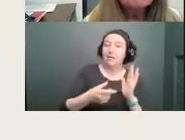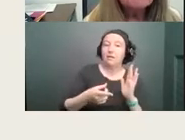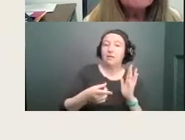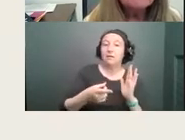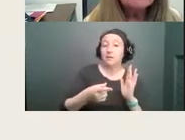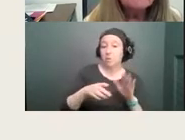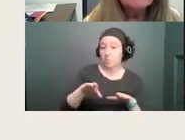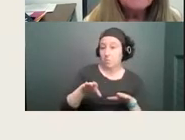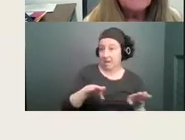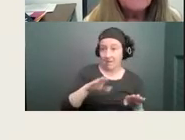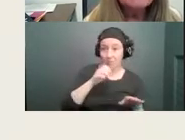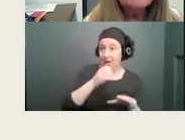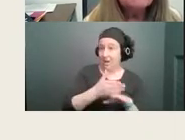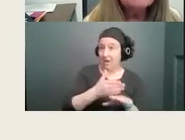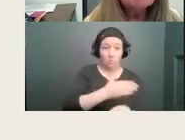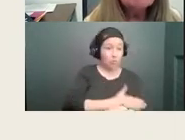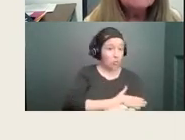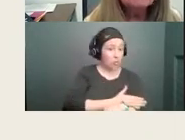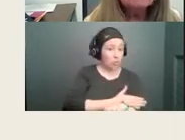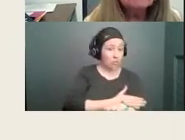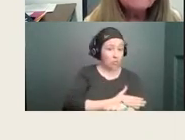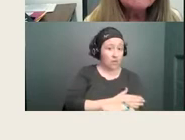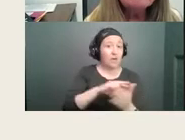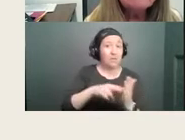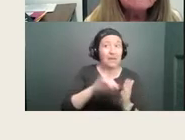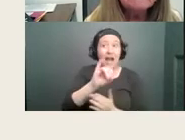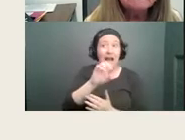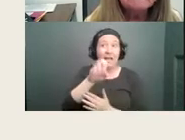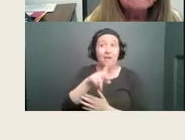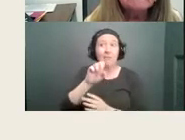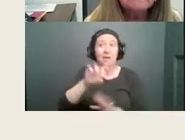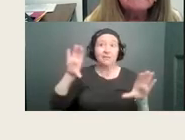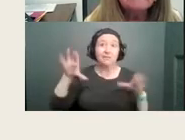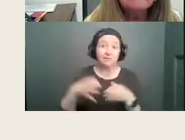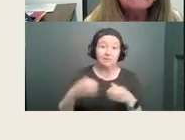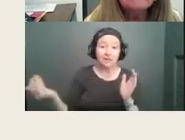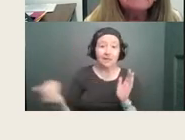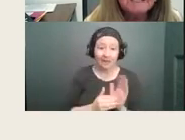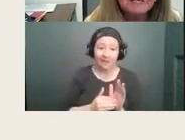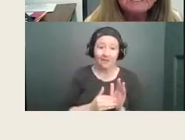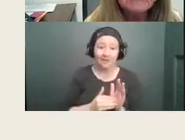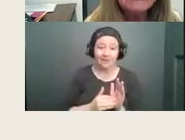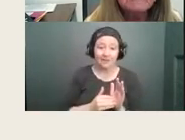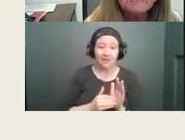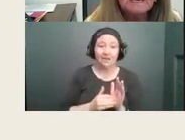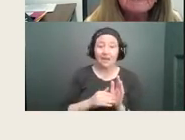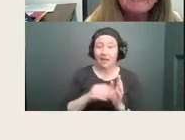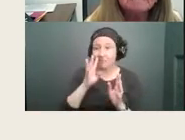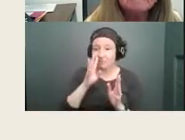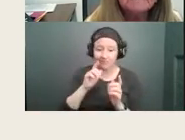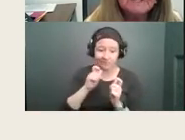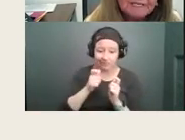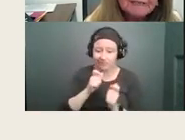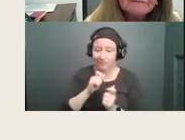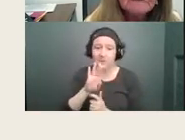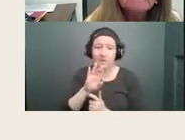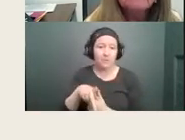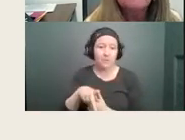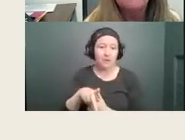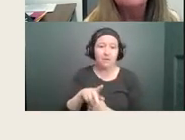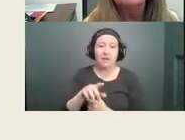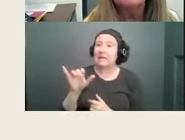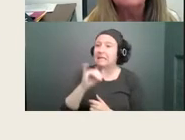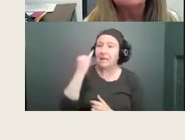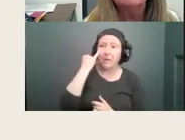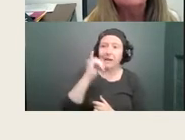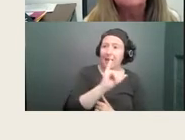not improving, that IEP team must reconvene and make changes to the BIP, just like they would to